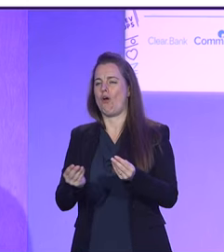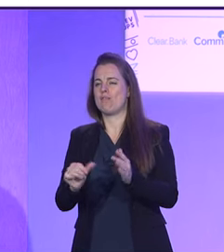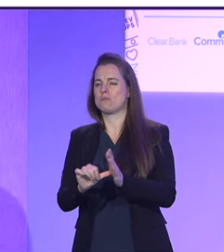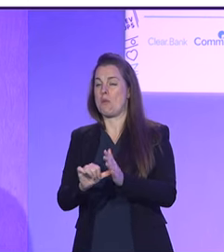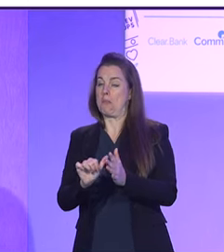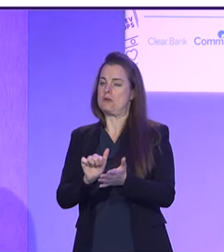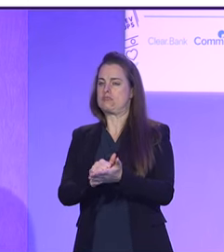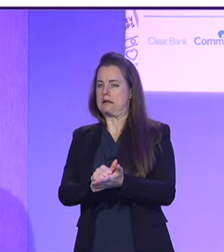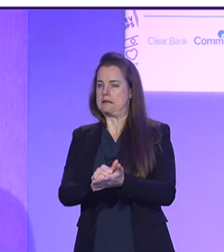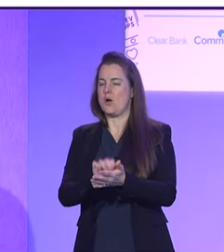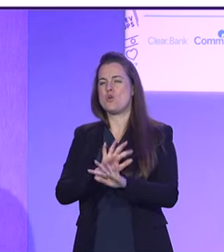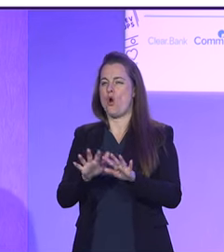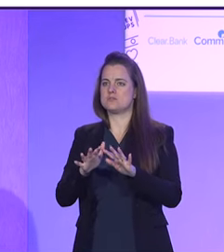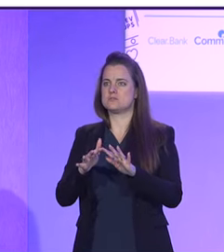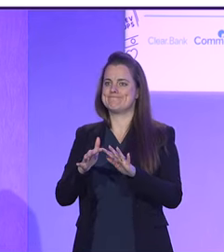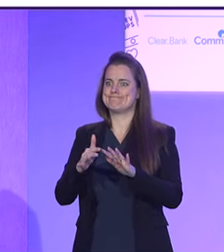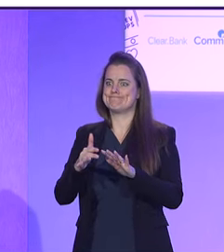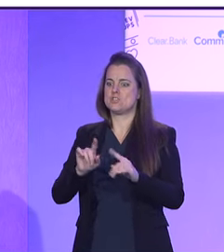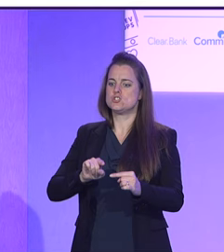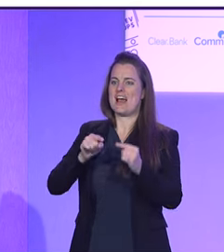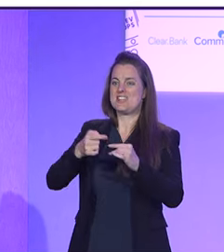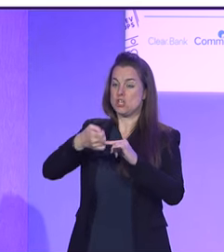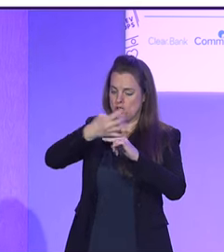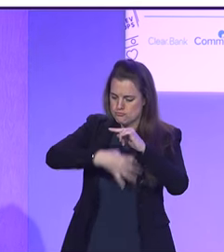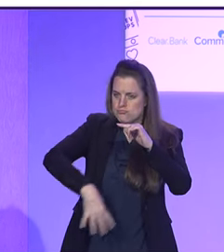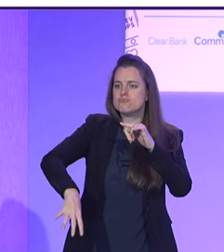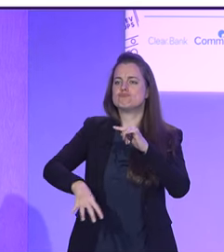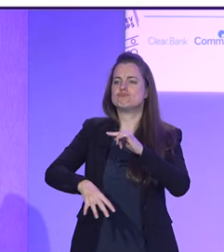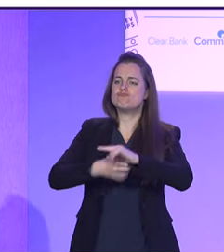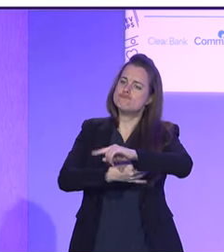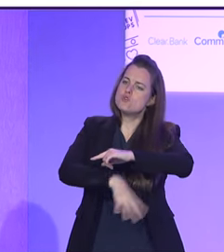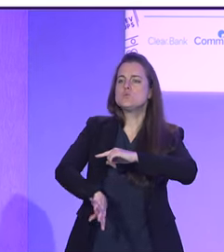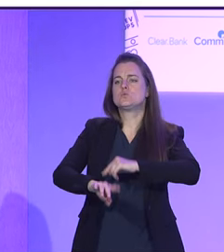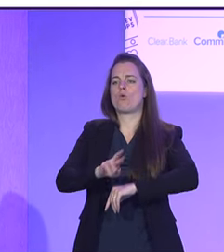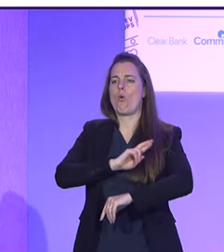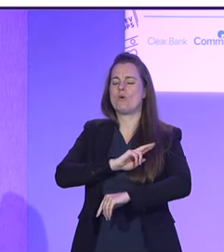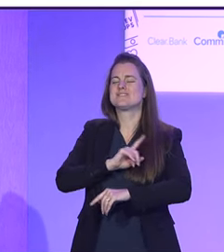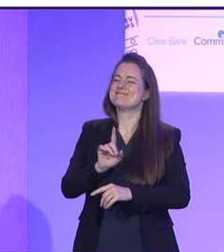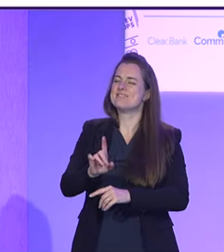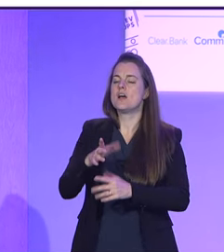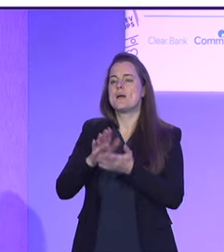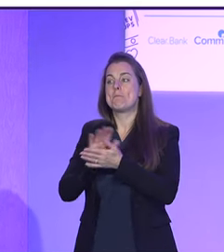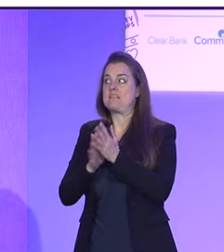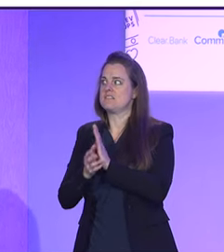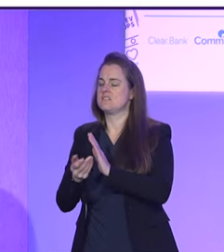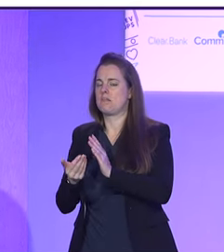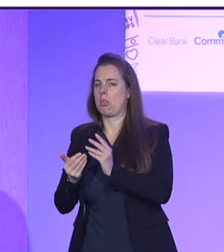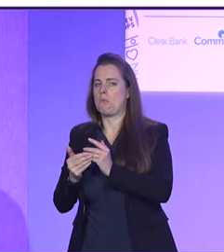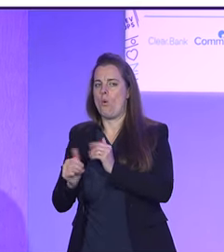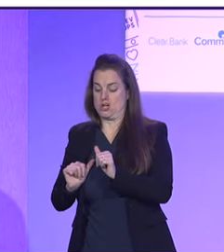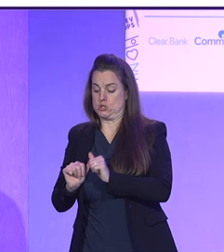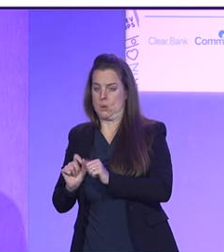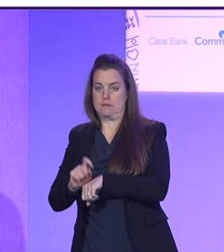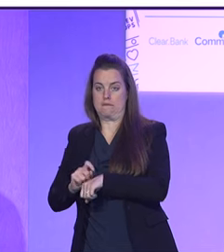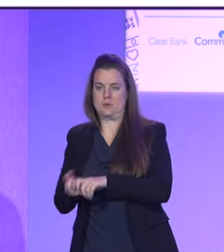in its actual root, what will happen is we create these side effects. The more short-term solutions we implement, the more side effects we have. And these